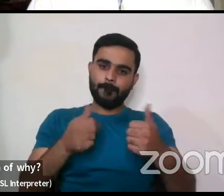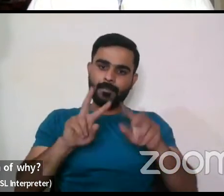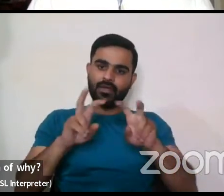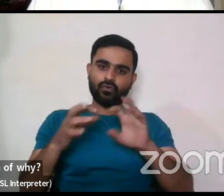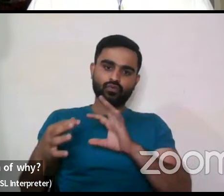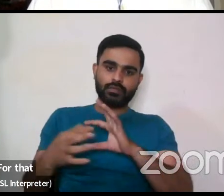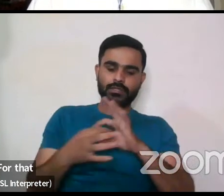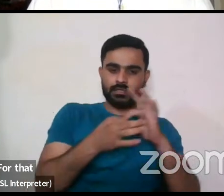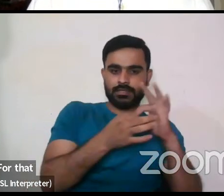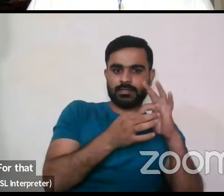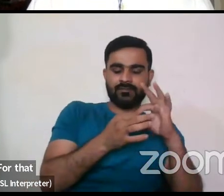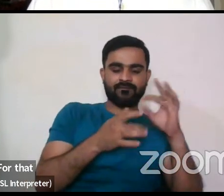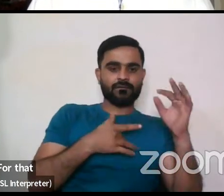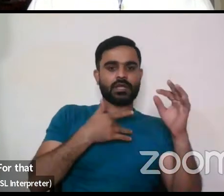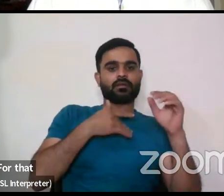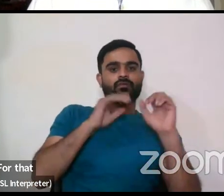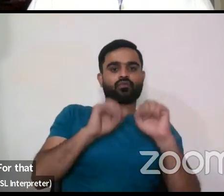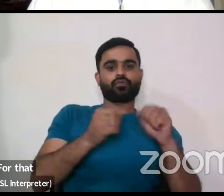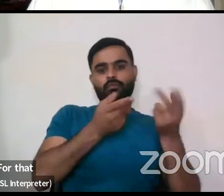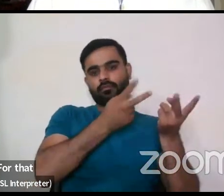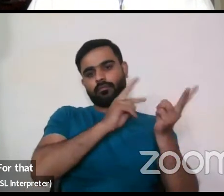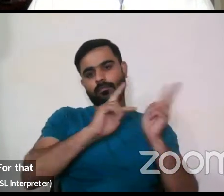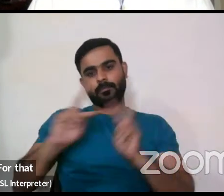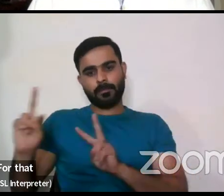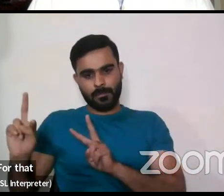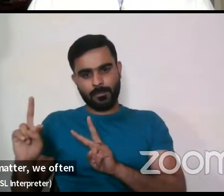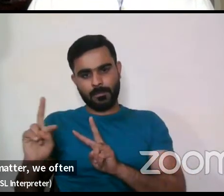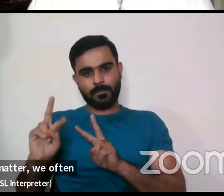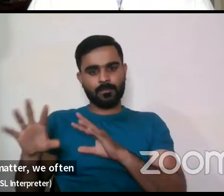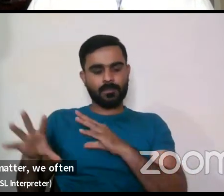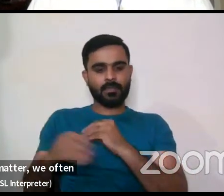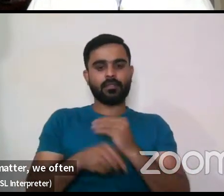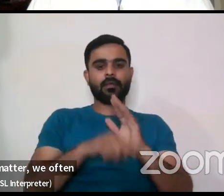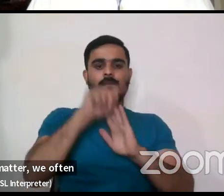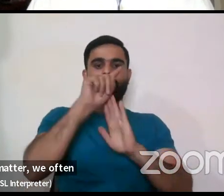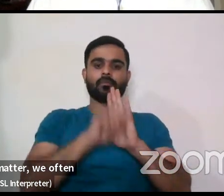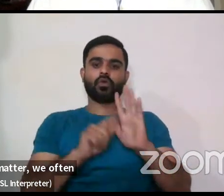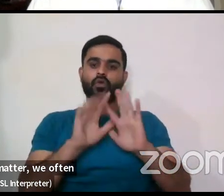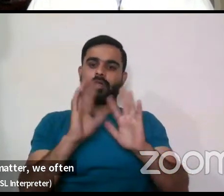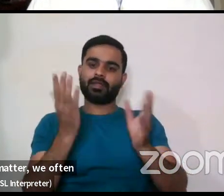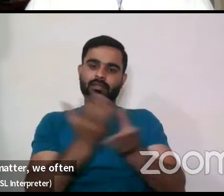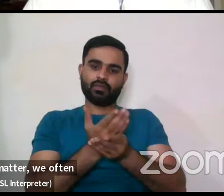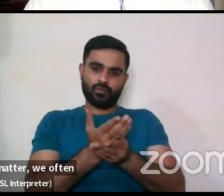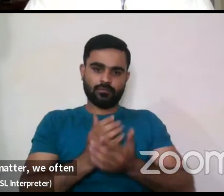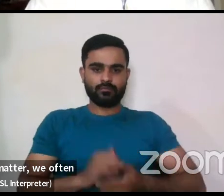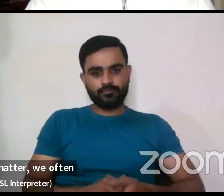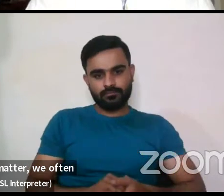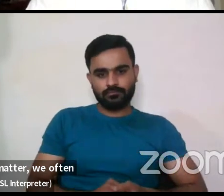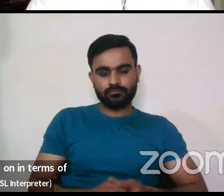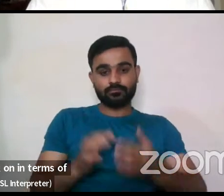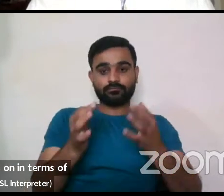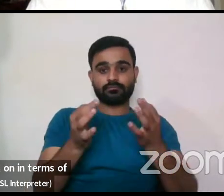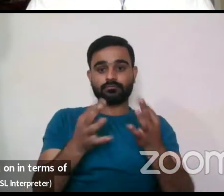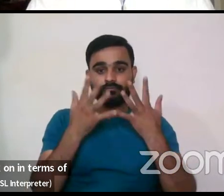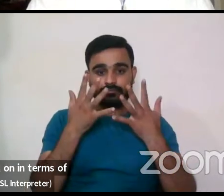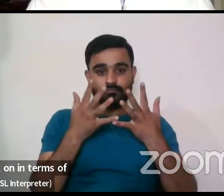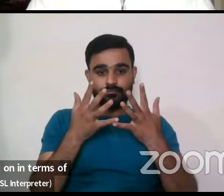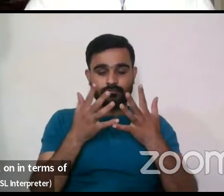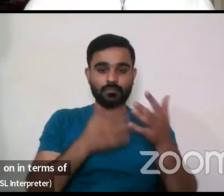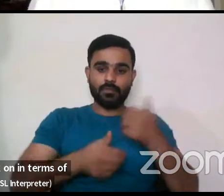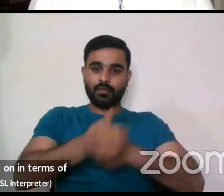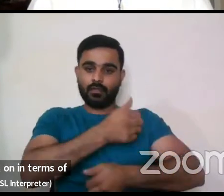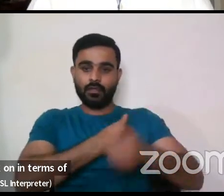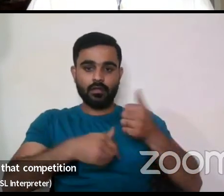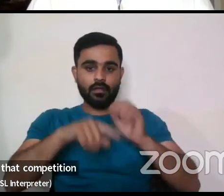have something to rely or to go back on in terms of policy documents. And especially given that